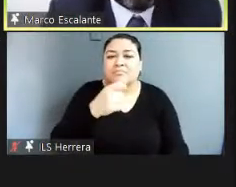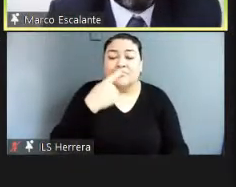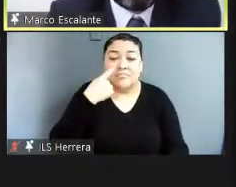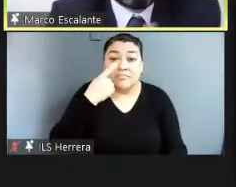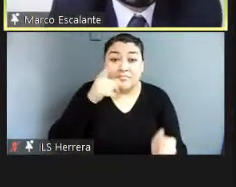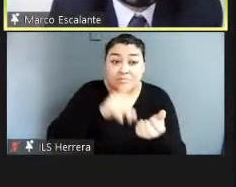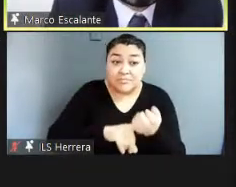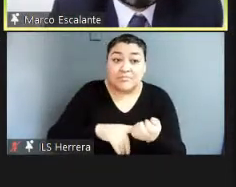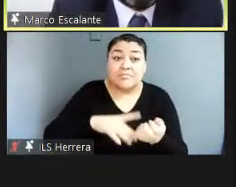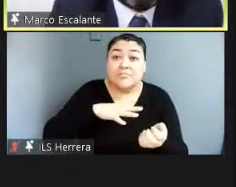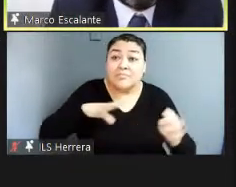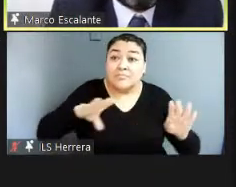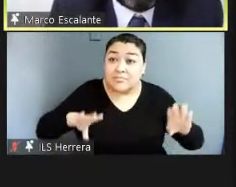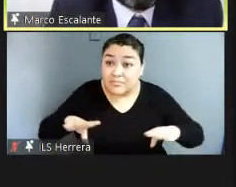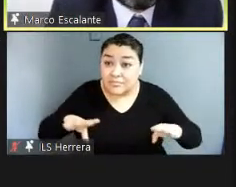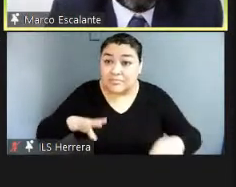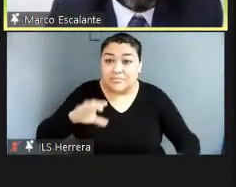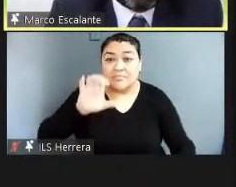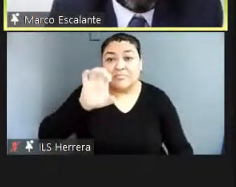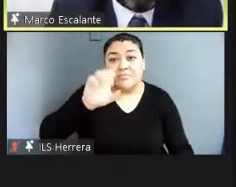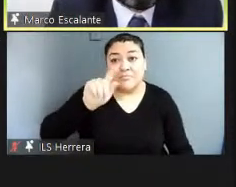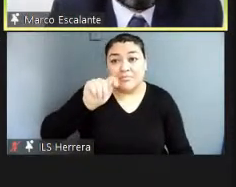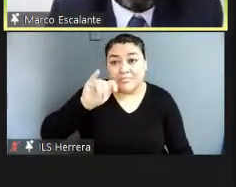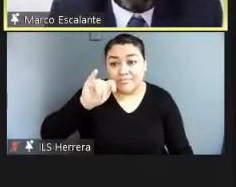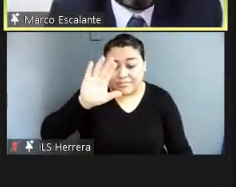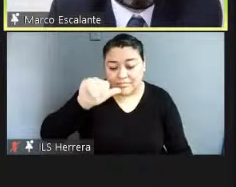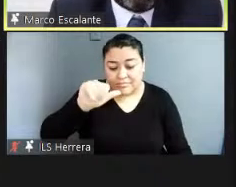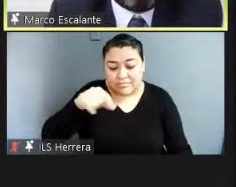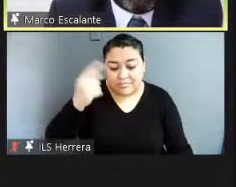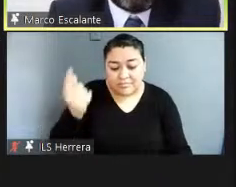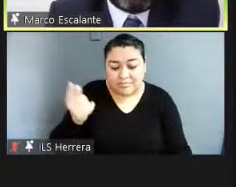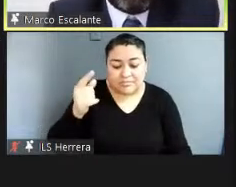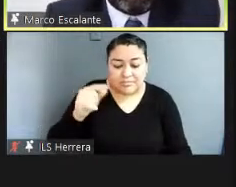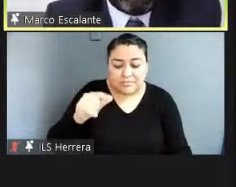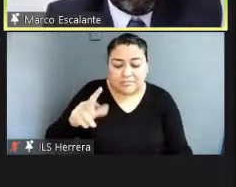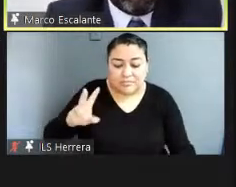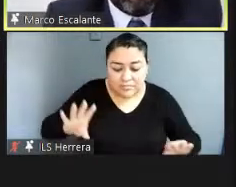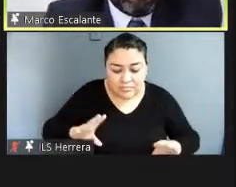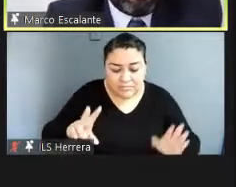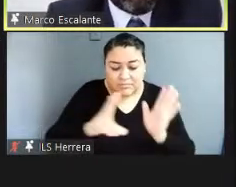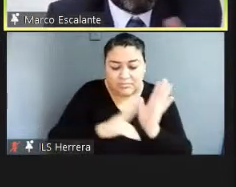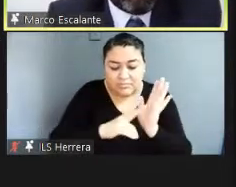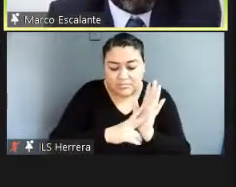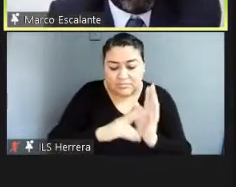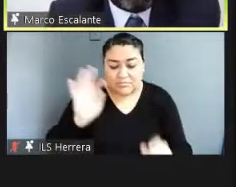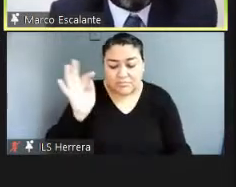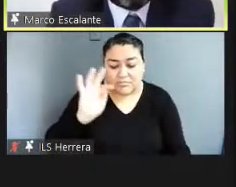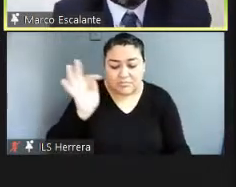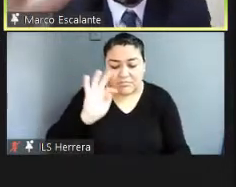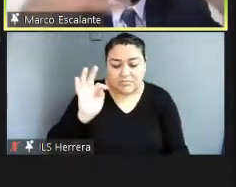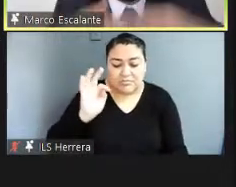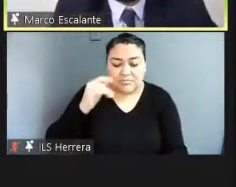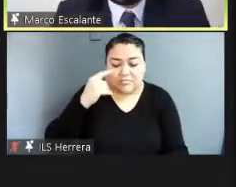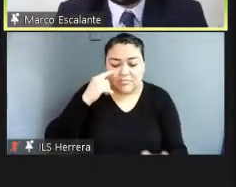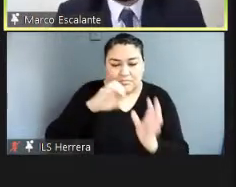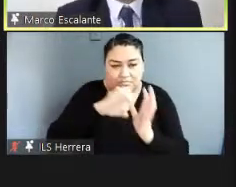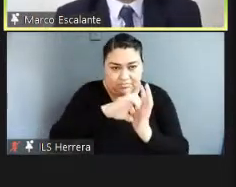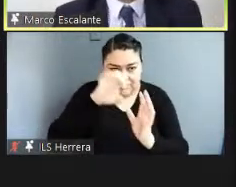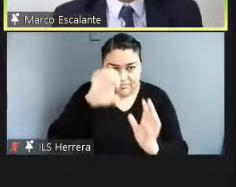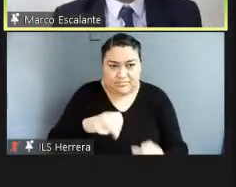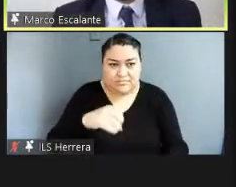I would like to underscore the ethical commitment and values, because we might be